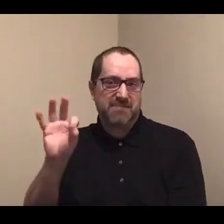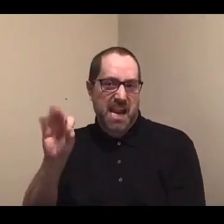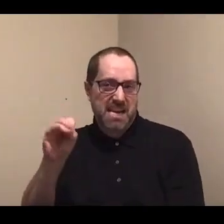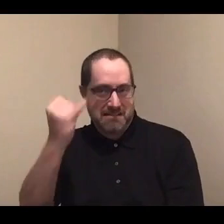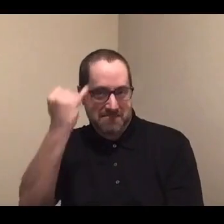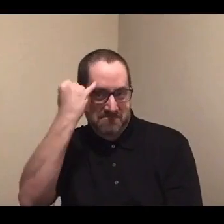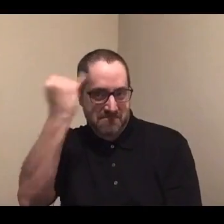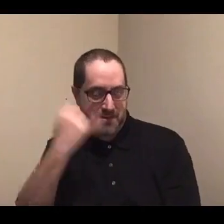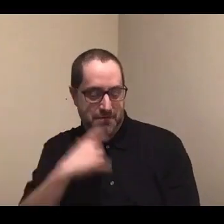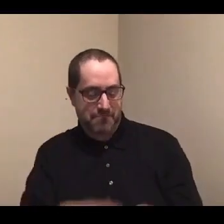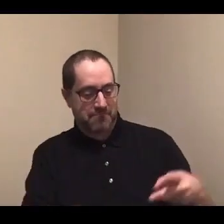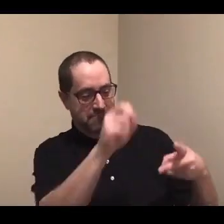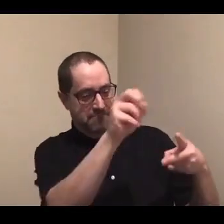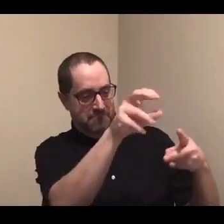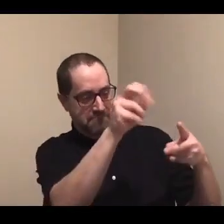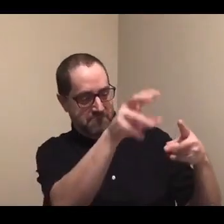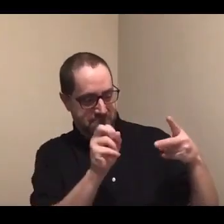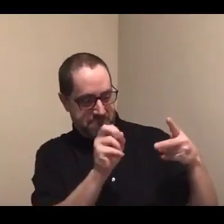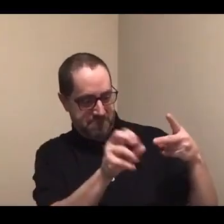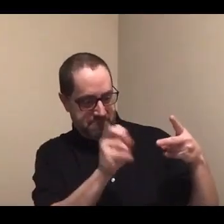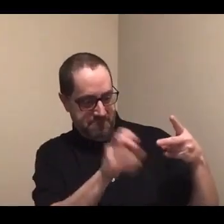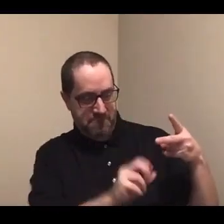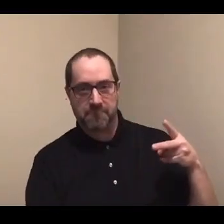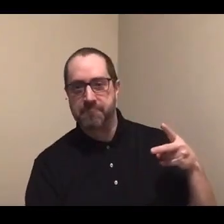this year.